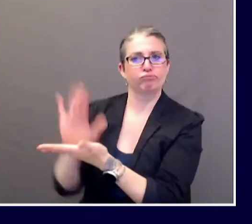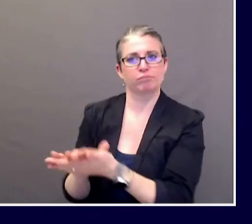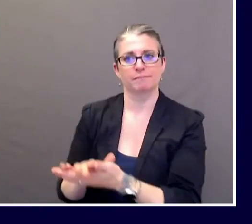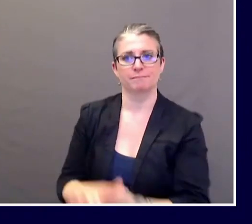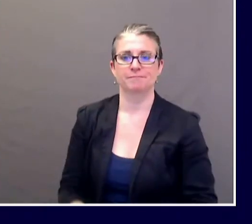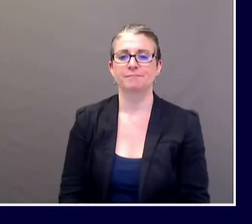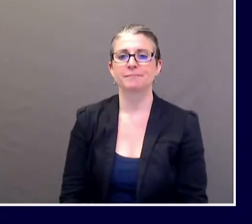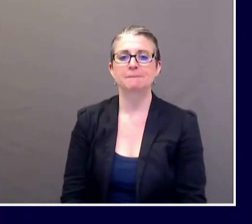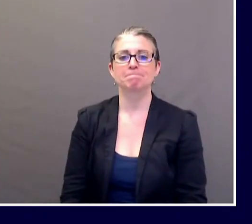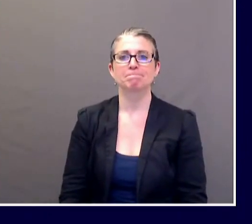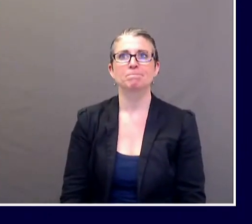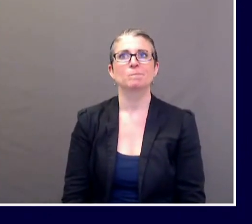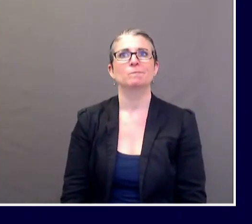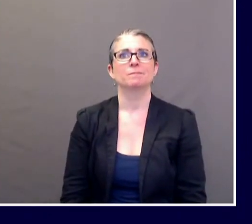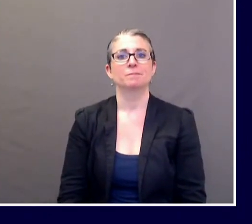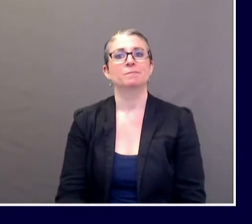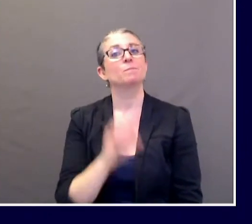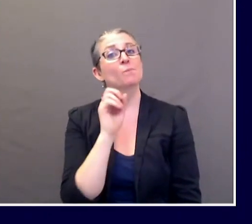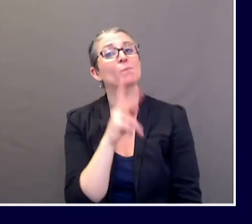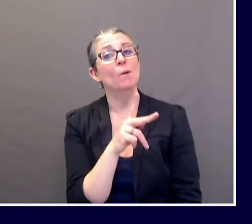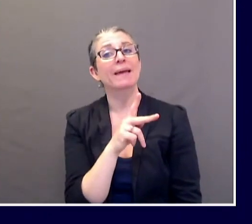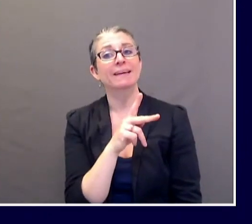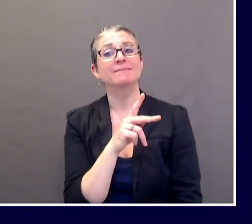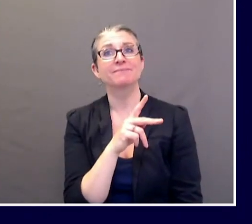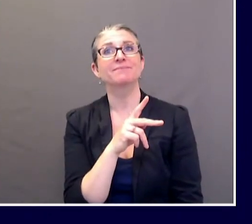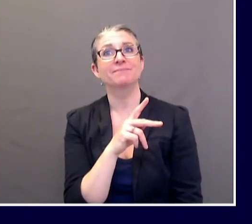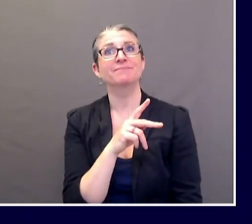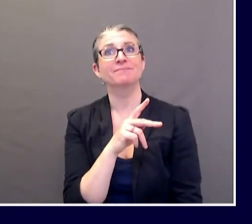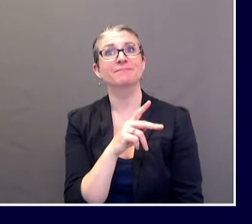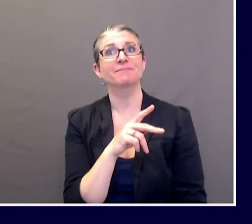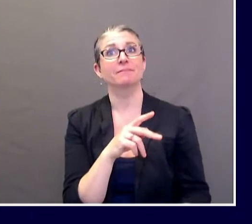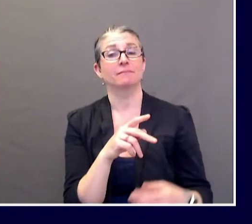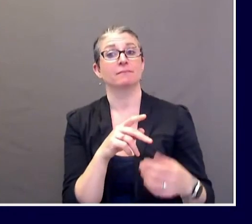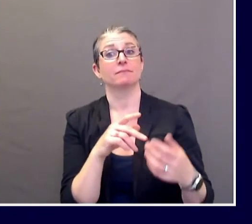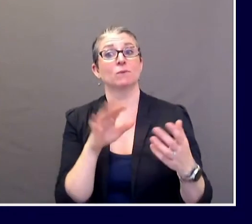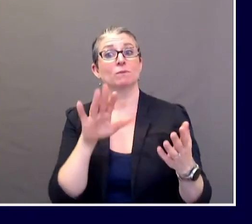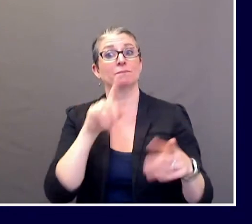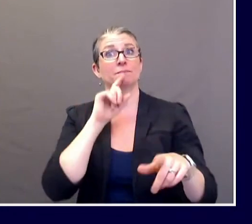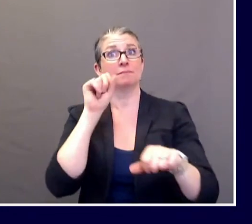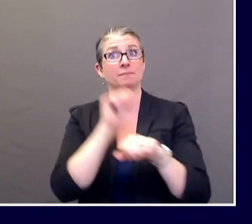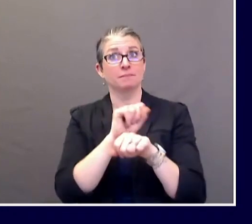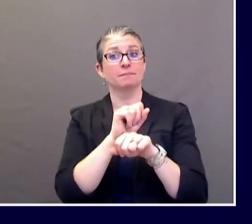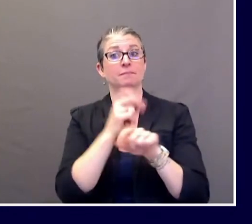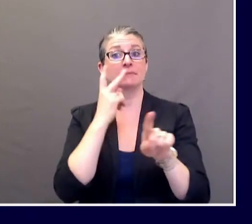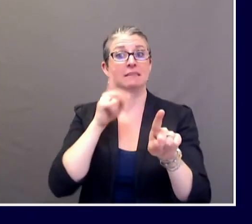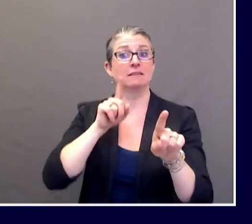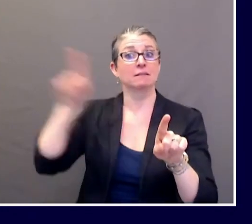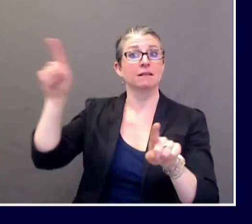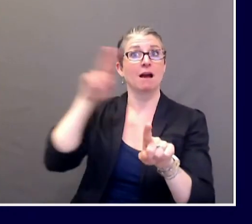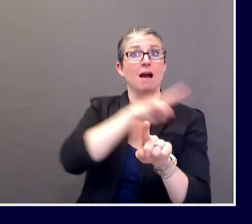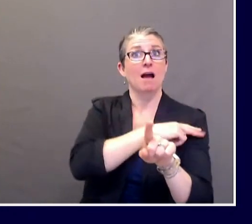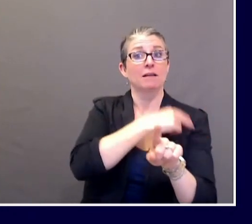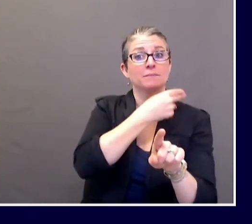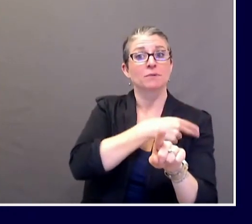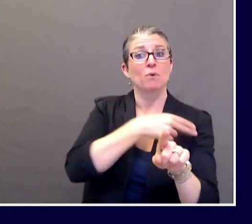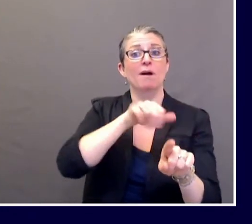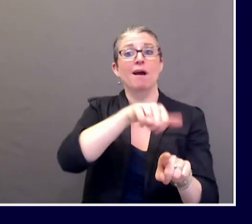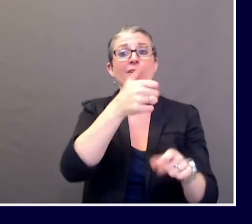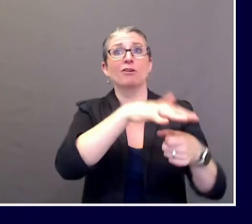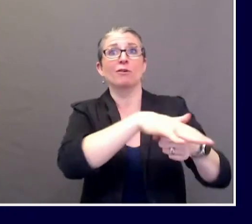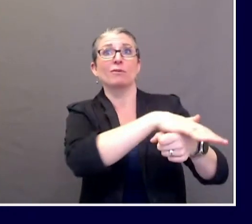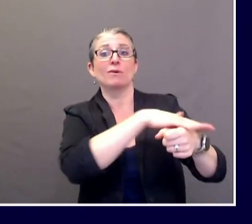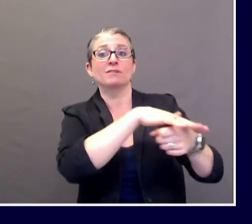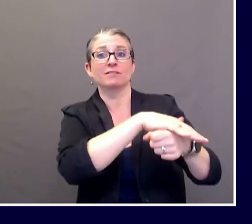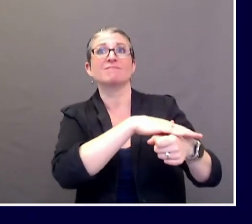and other places stop offering vaccination clinics or mass vaccination sites that have more appointments available, what do you